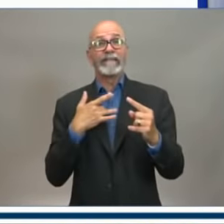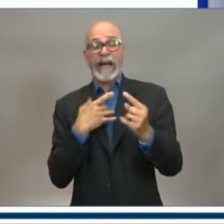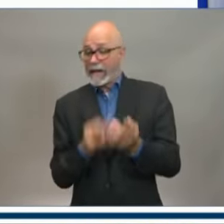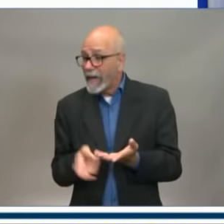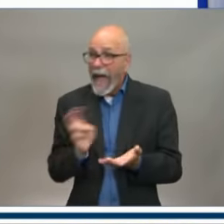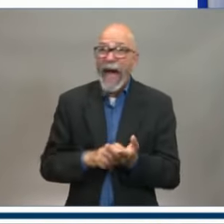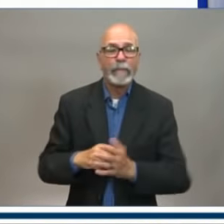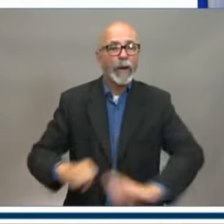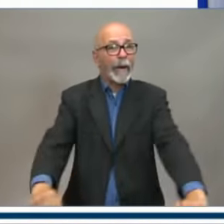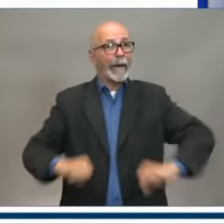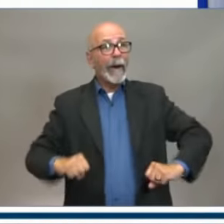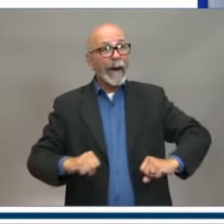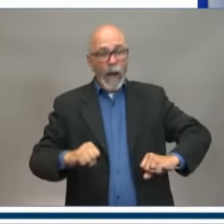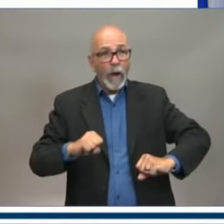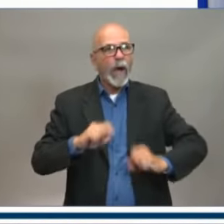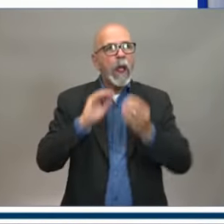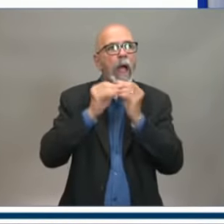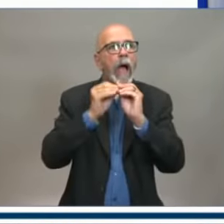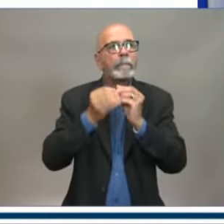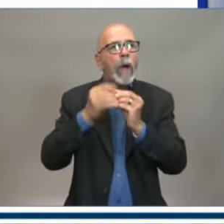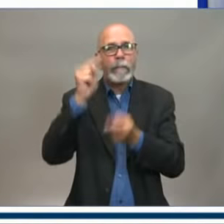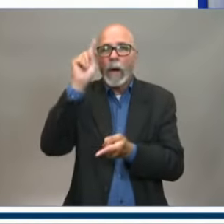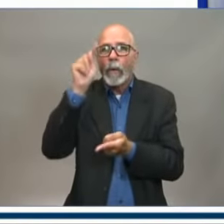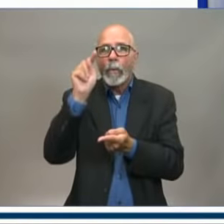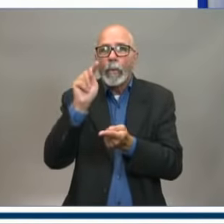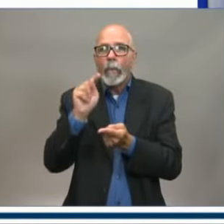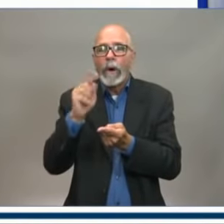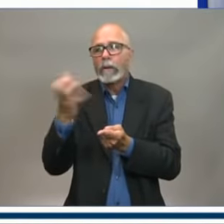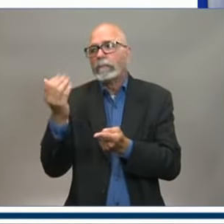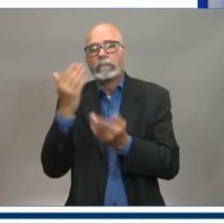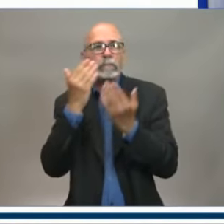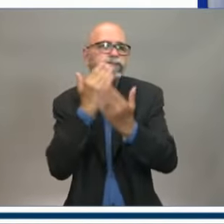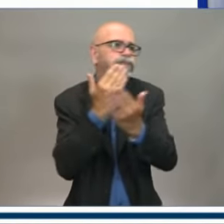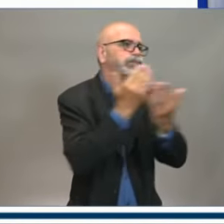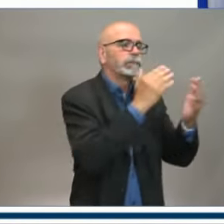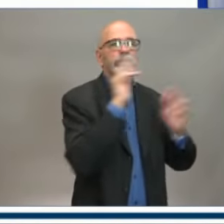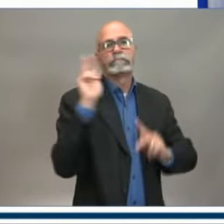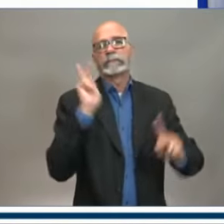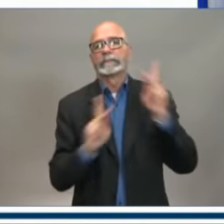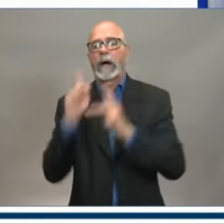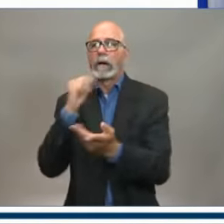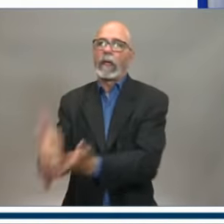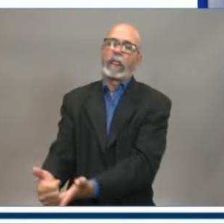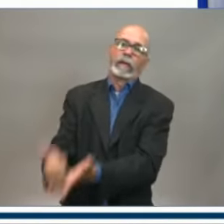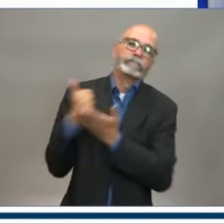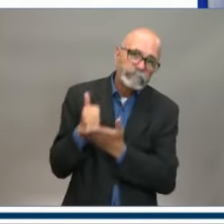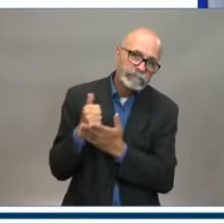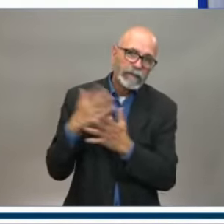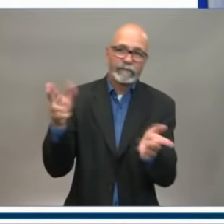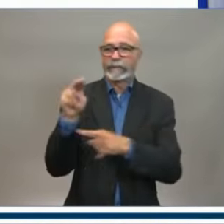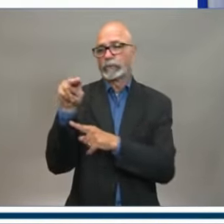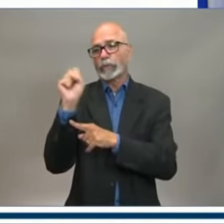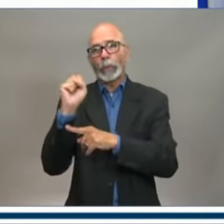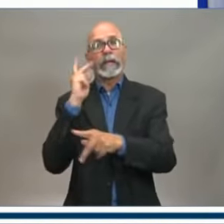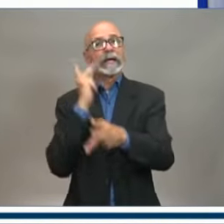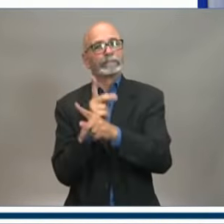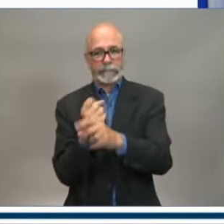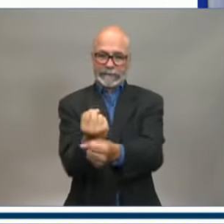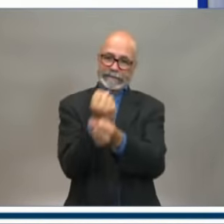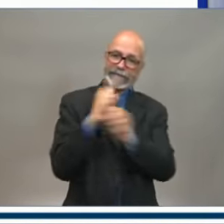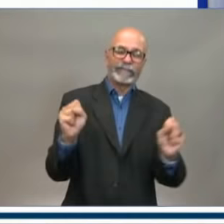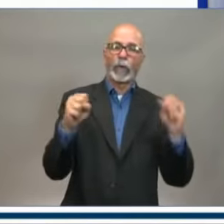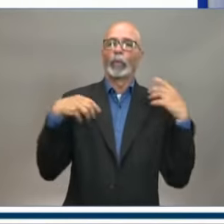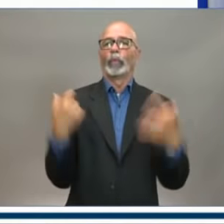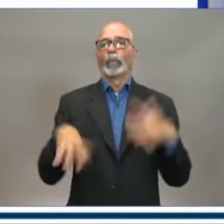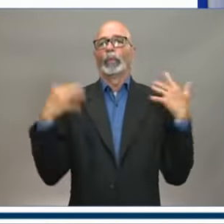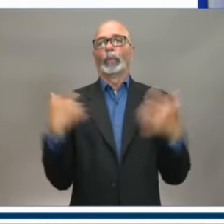to help keep Nova Scotians safe. Well, we have said all along, we are in this together, and